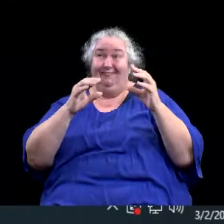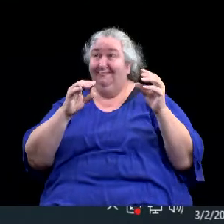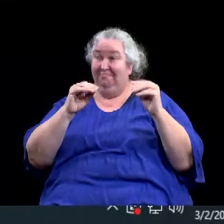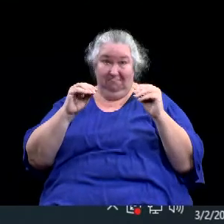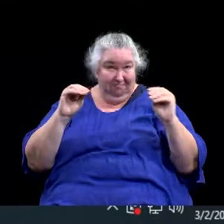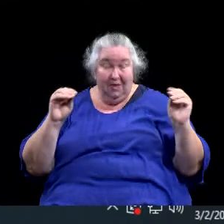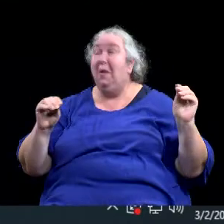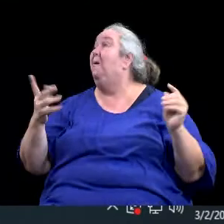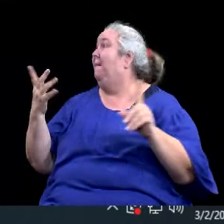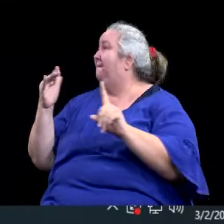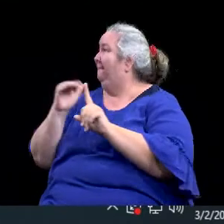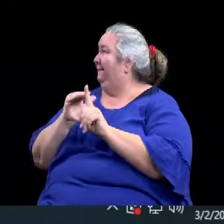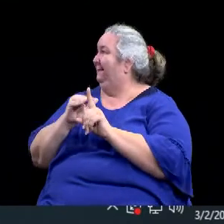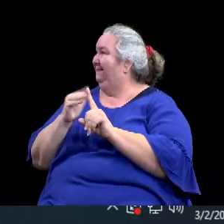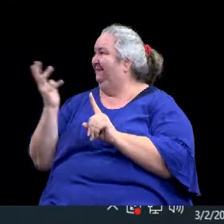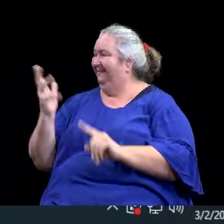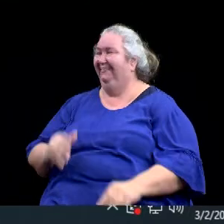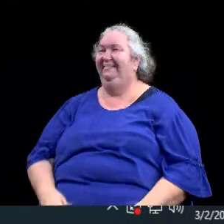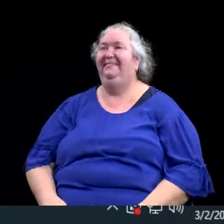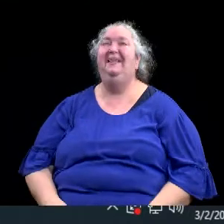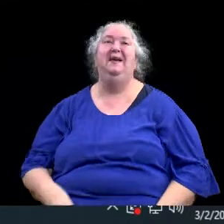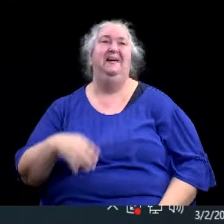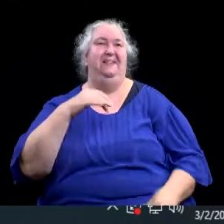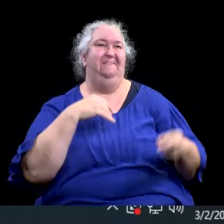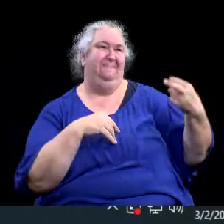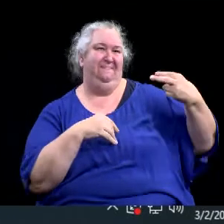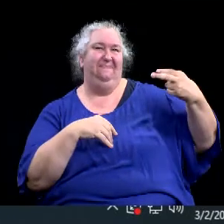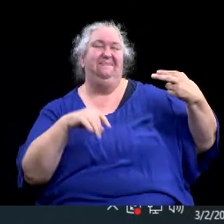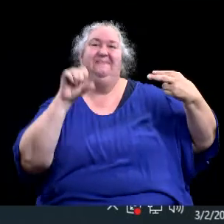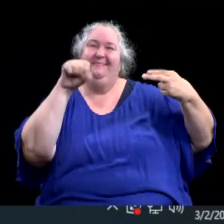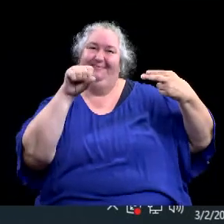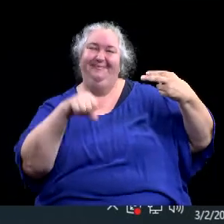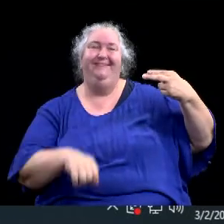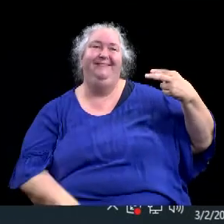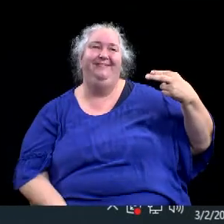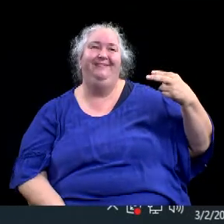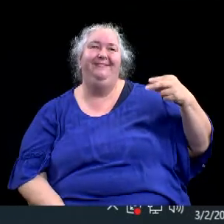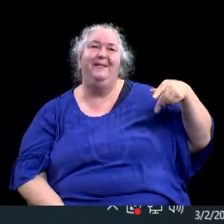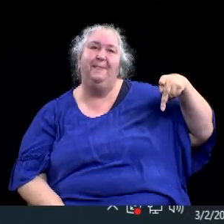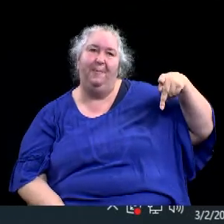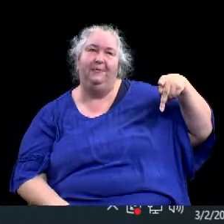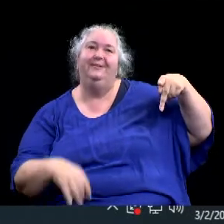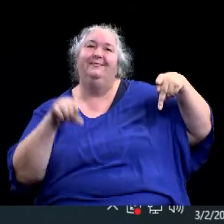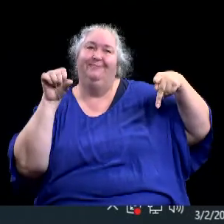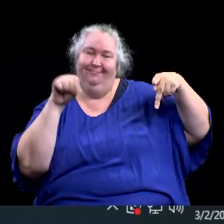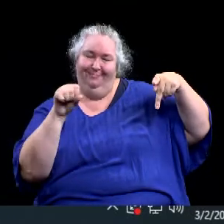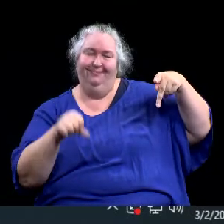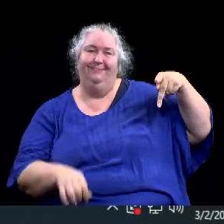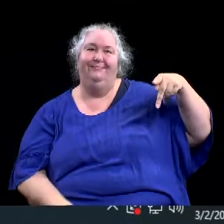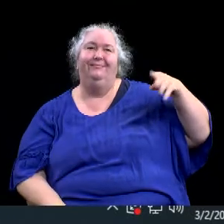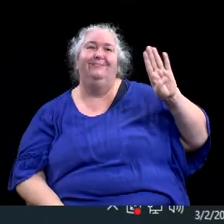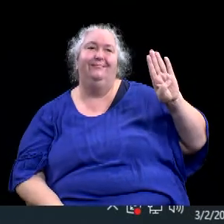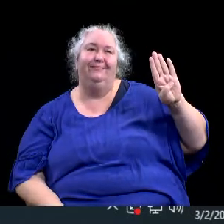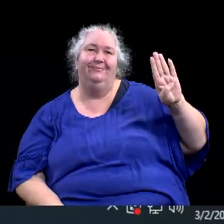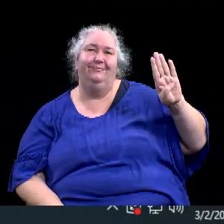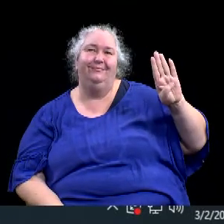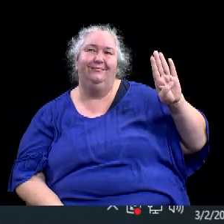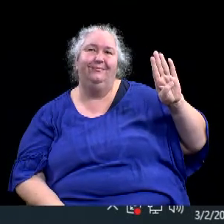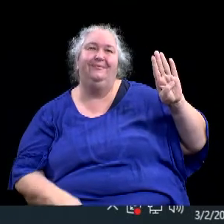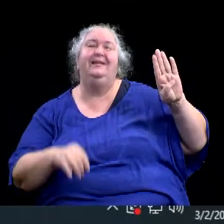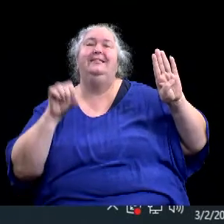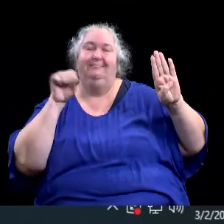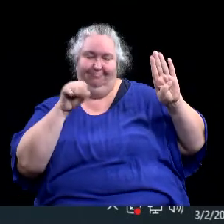Holmes, Aye. Palmer, Aye. Porteroo, Yes. Fairfield,